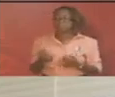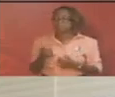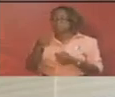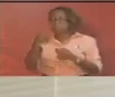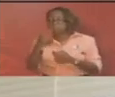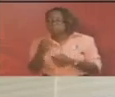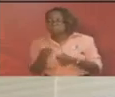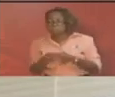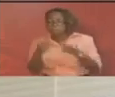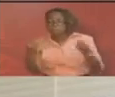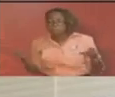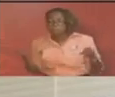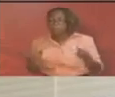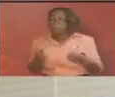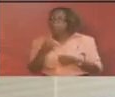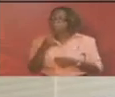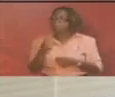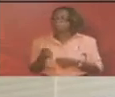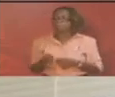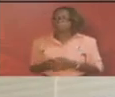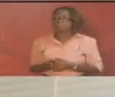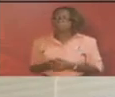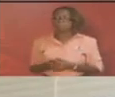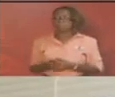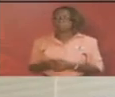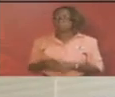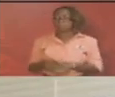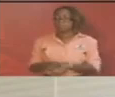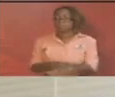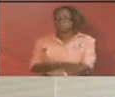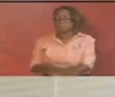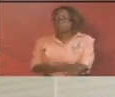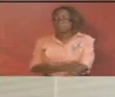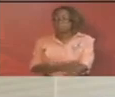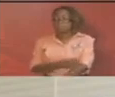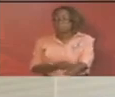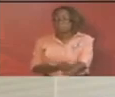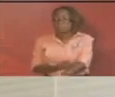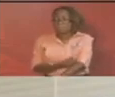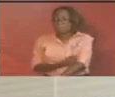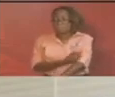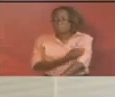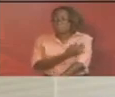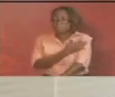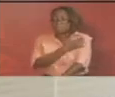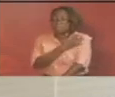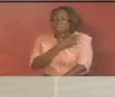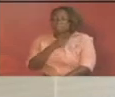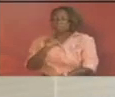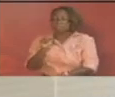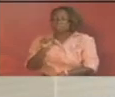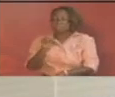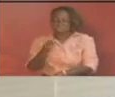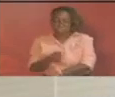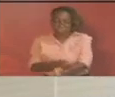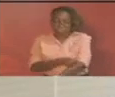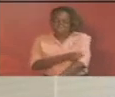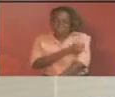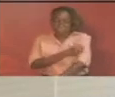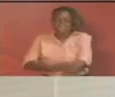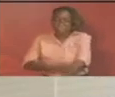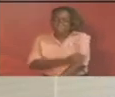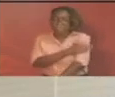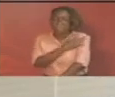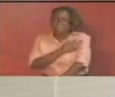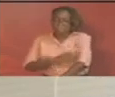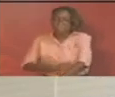skin rashes. A team found a direct association between skin rashes and the positive SARS-CoV-2 test. Now,